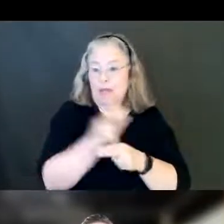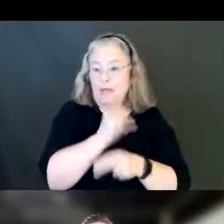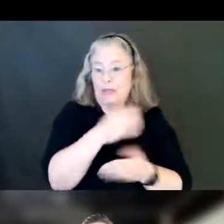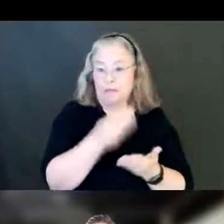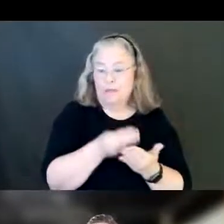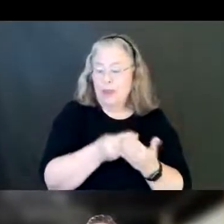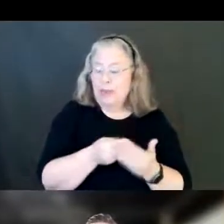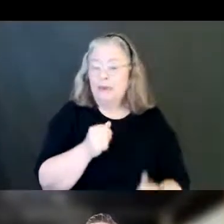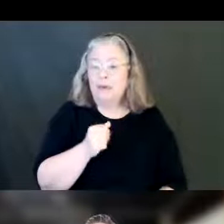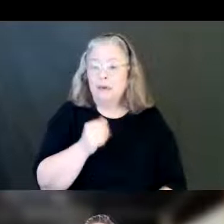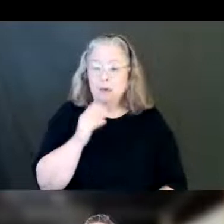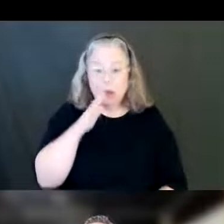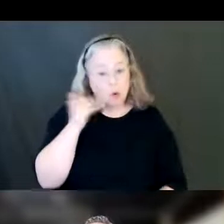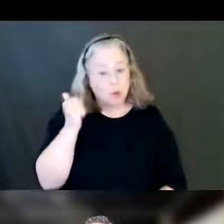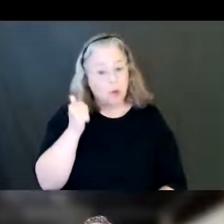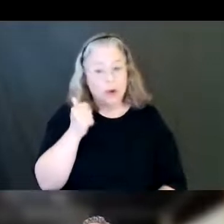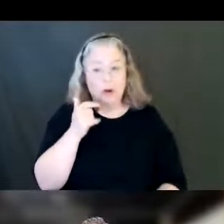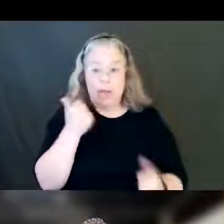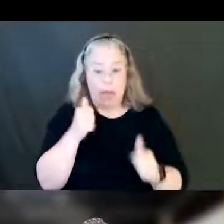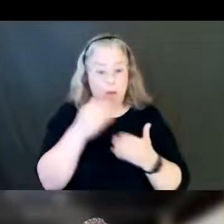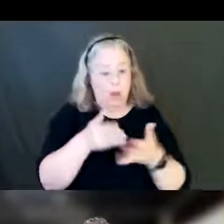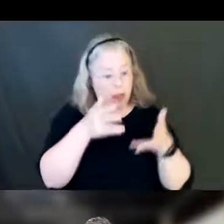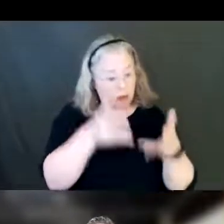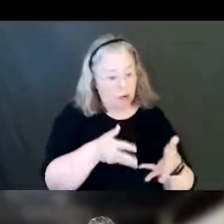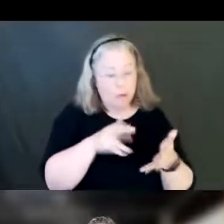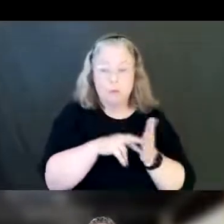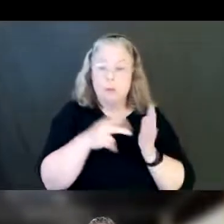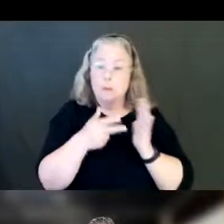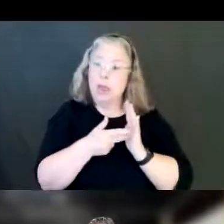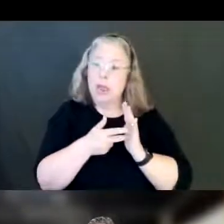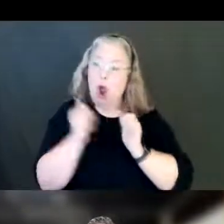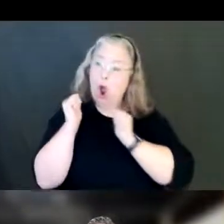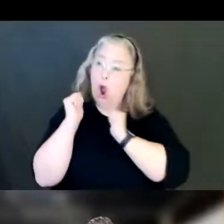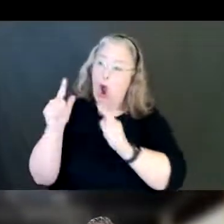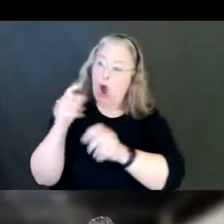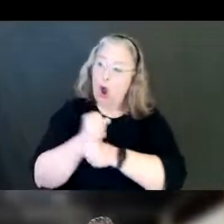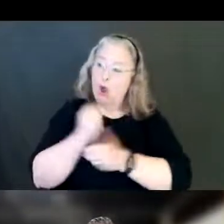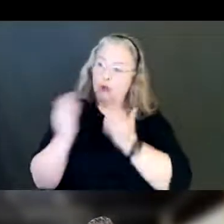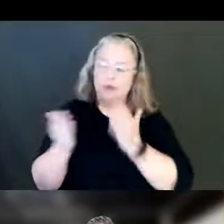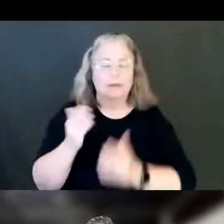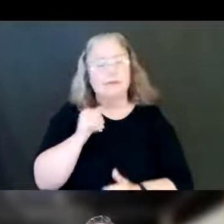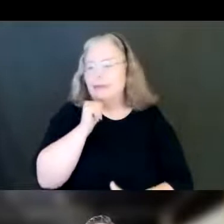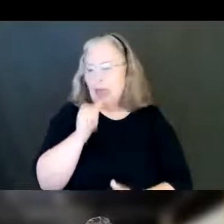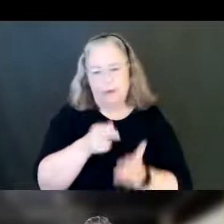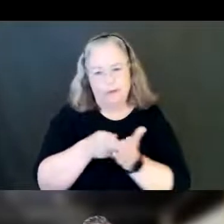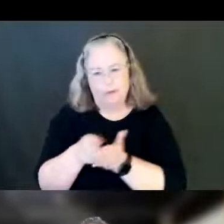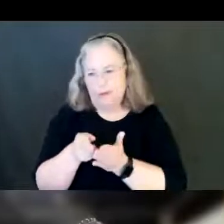feasible to think that just because there's anything left that means that everybody was served. That's definitely not the case. And so we're looking to support and